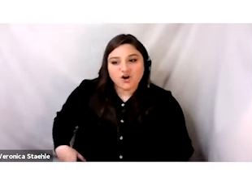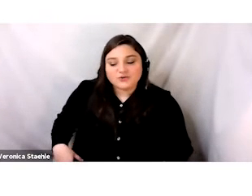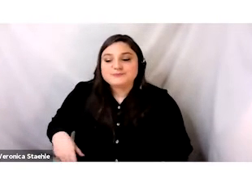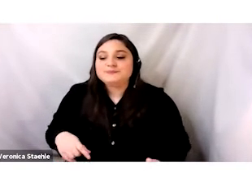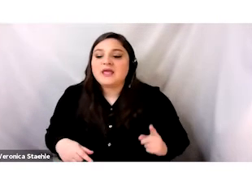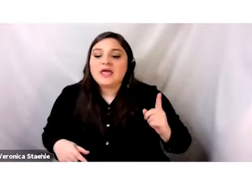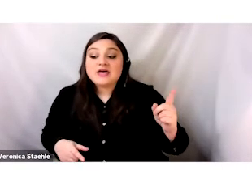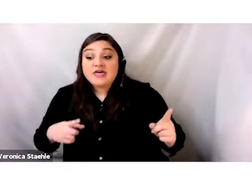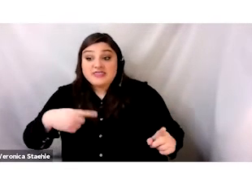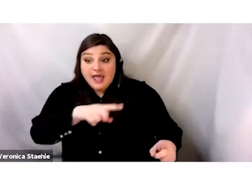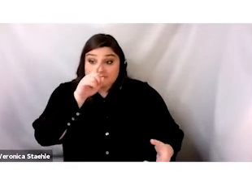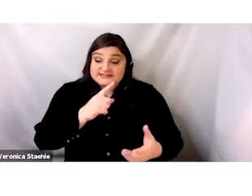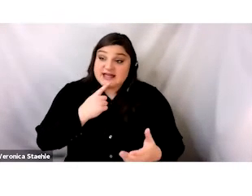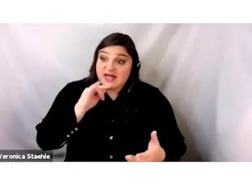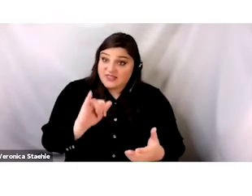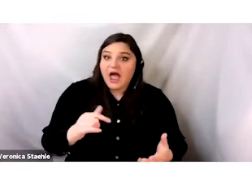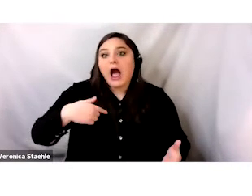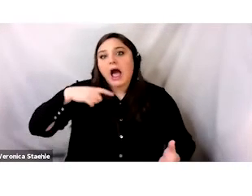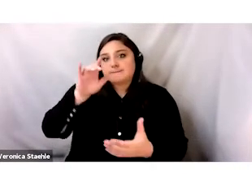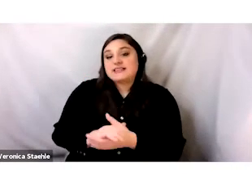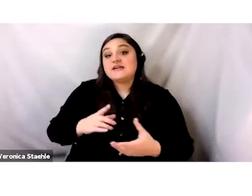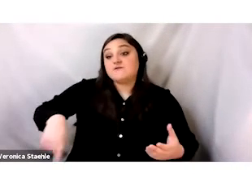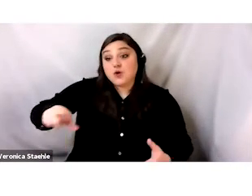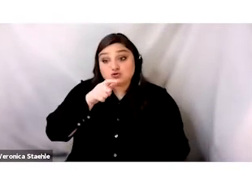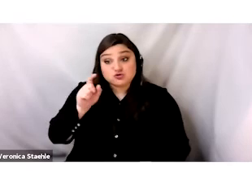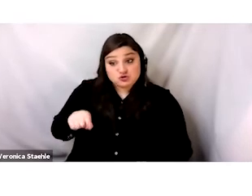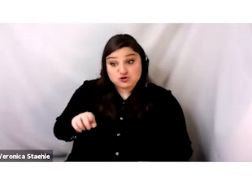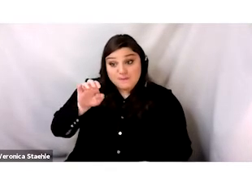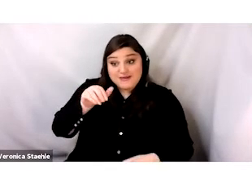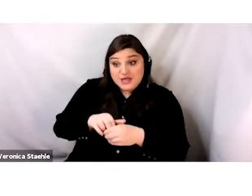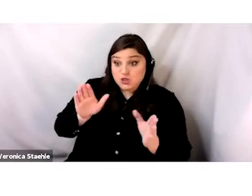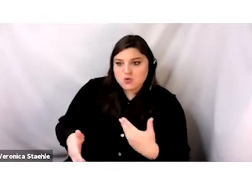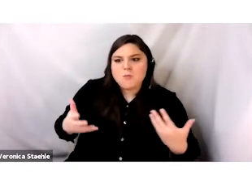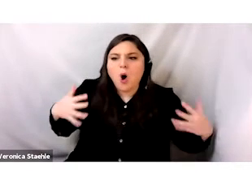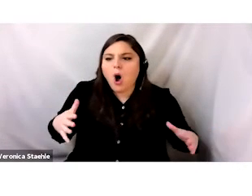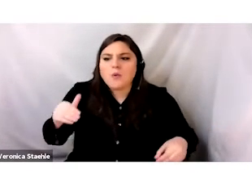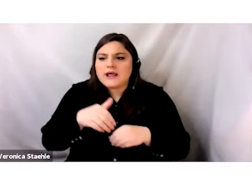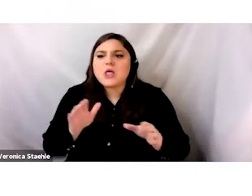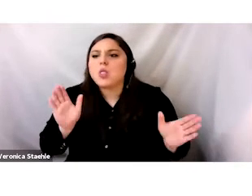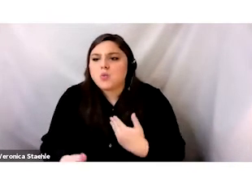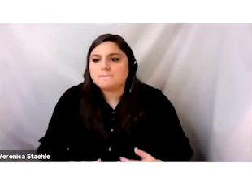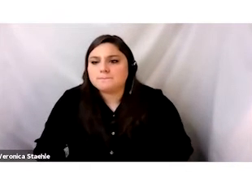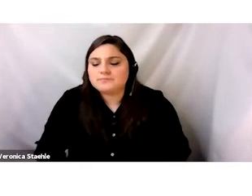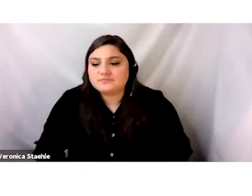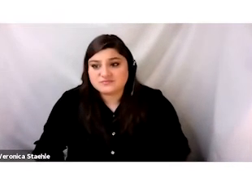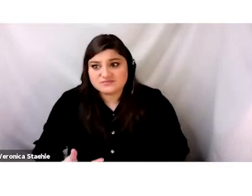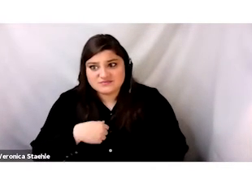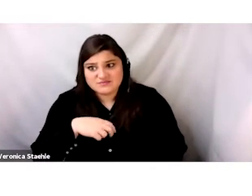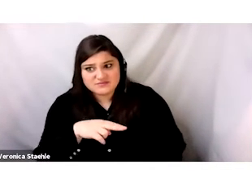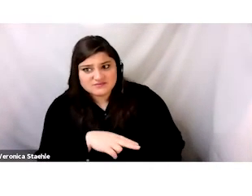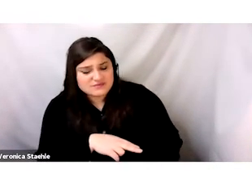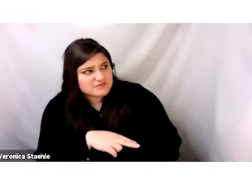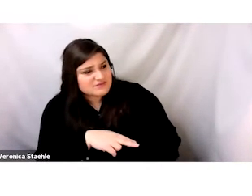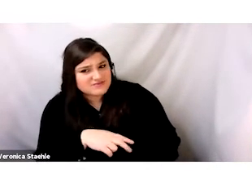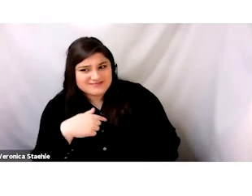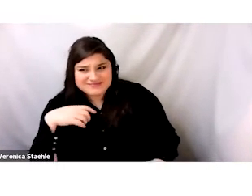that should be in the room are in the room. And I was like, oh, no, ma'am. Like, I've kind of gotten a reputation